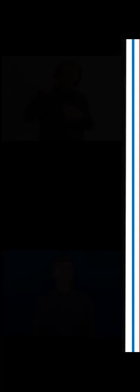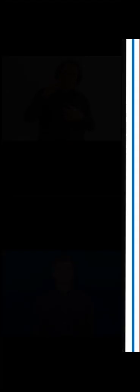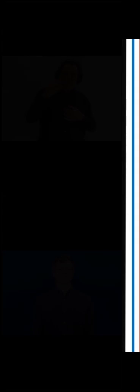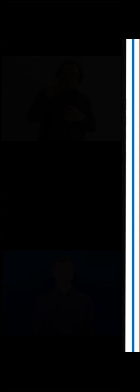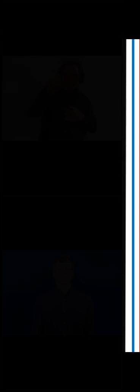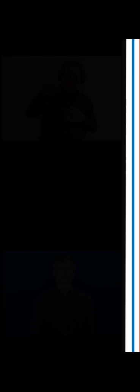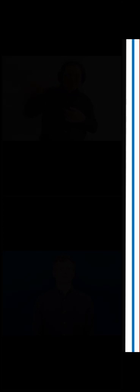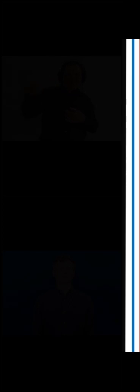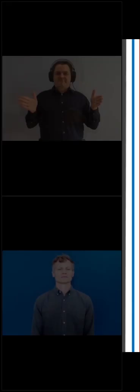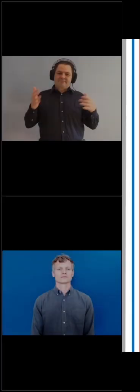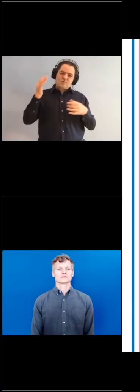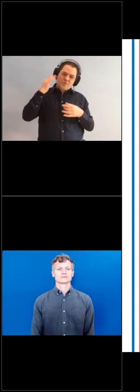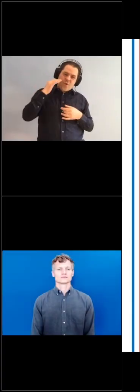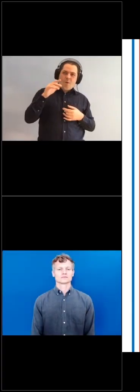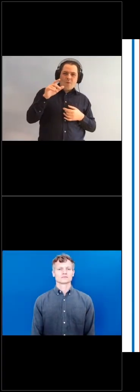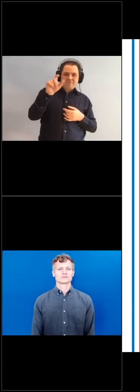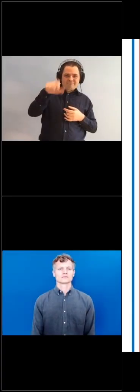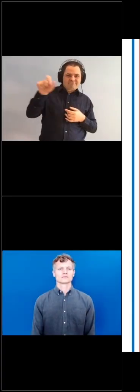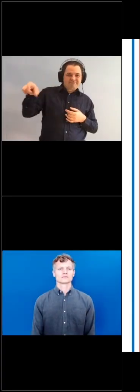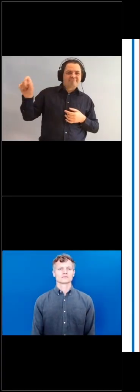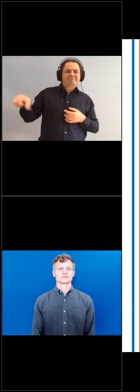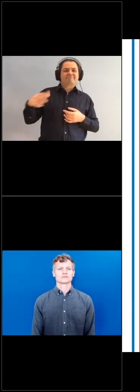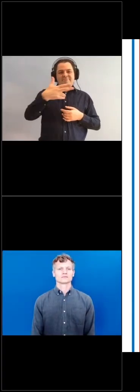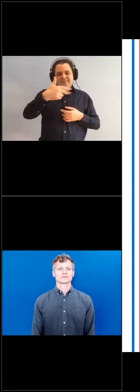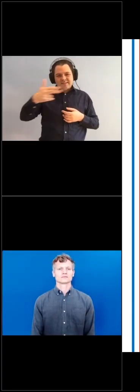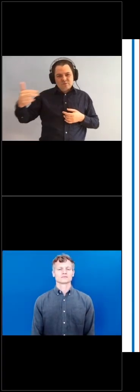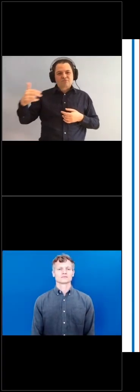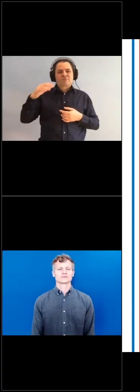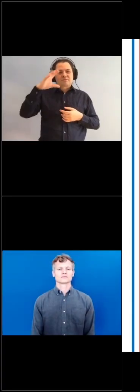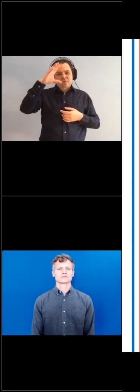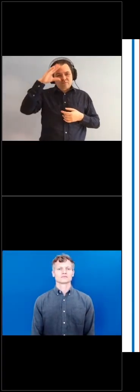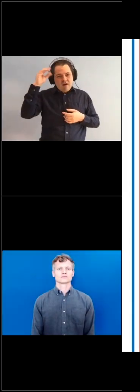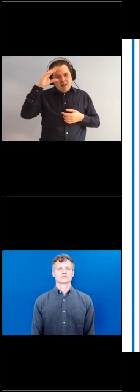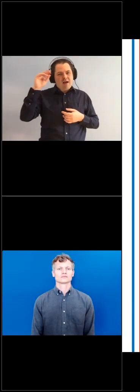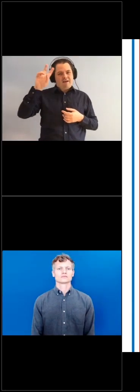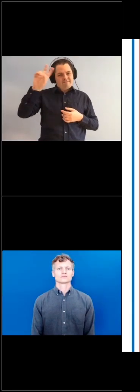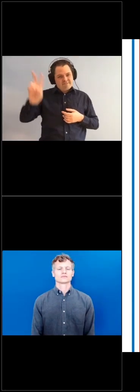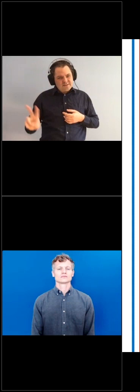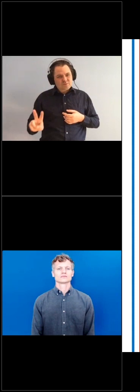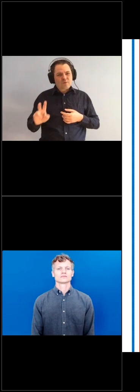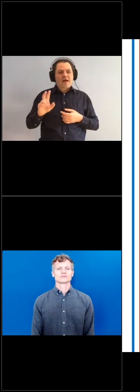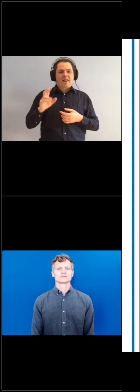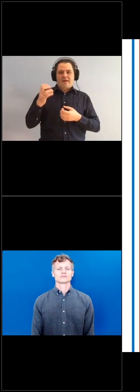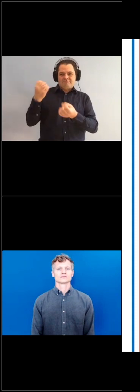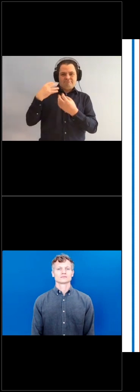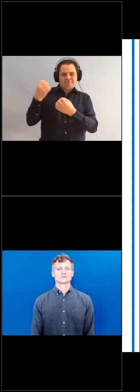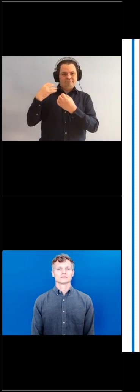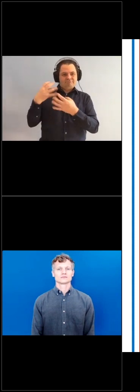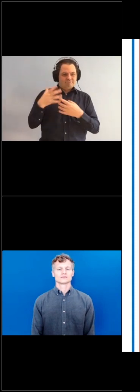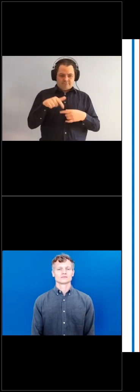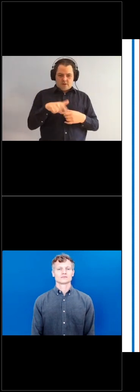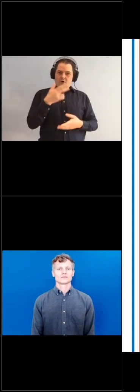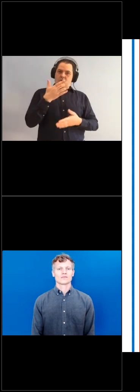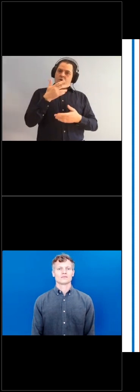by our different speakers, persons with disabilities often miss out on crucial information to the lack of accessibility and diversity